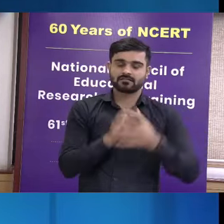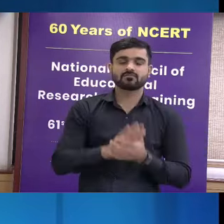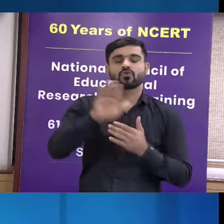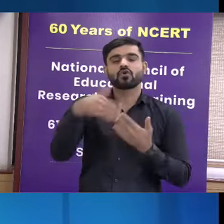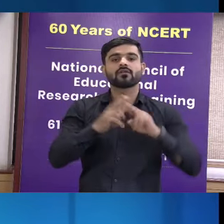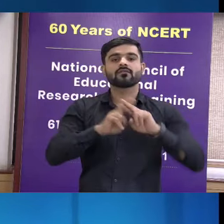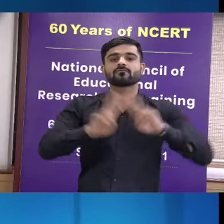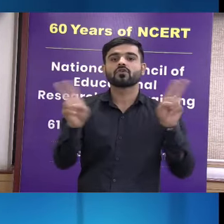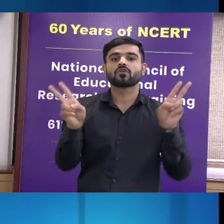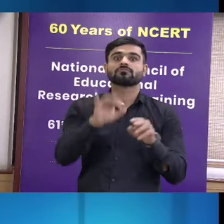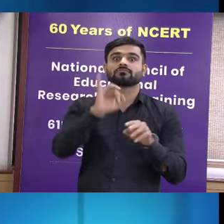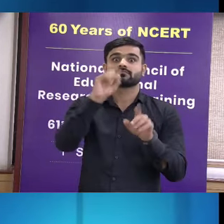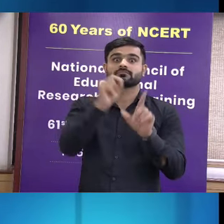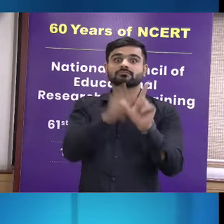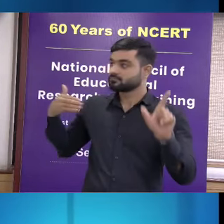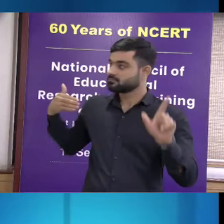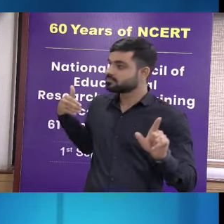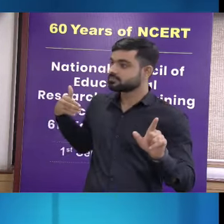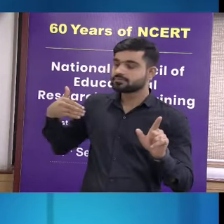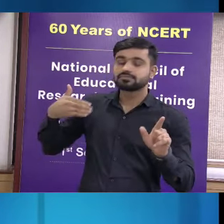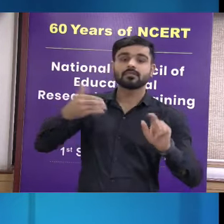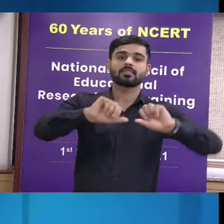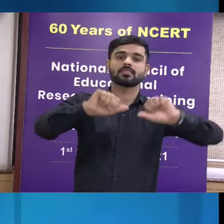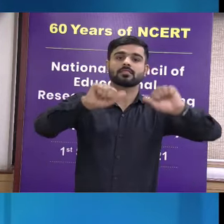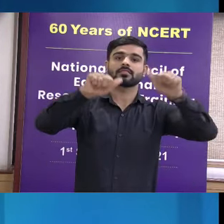completing 60 years.